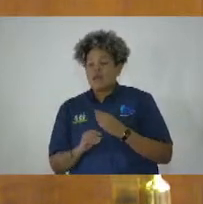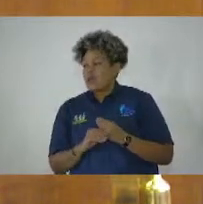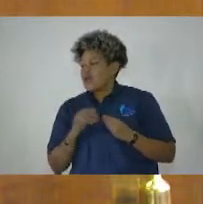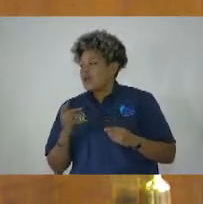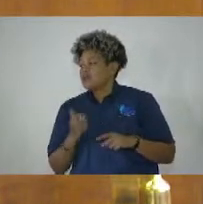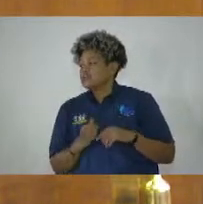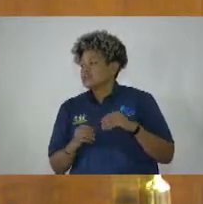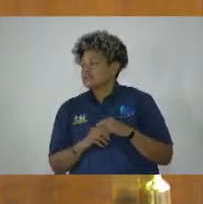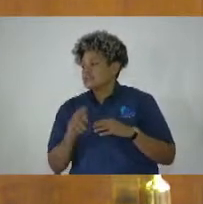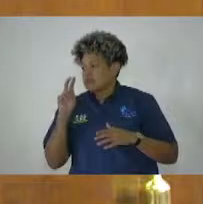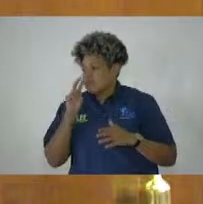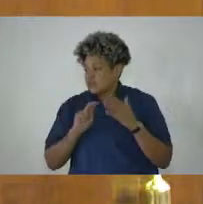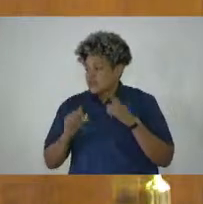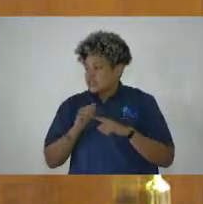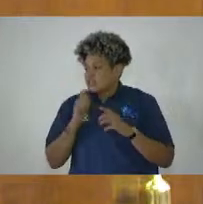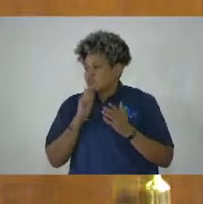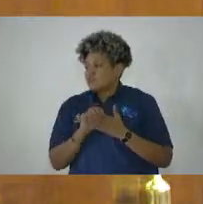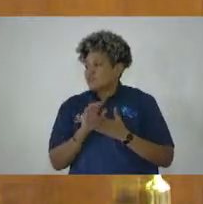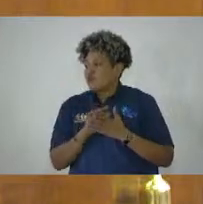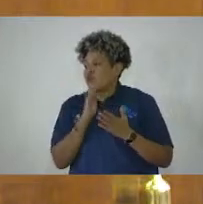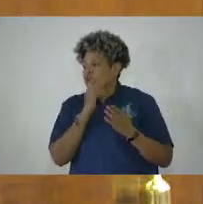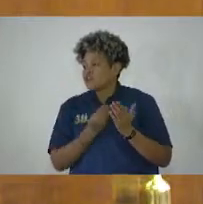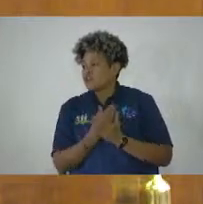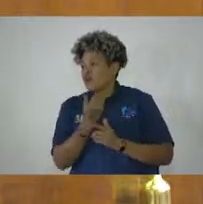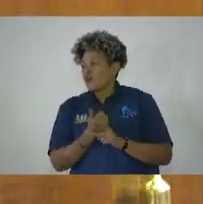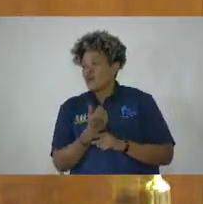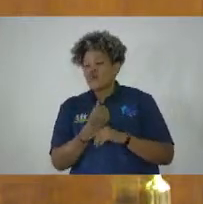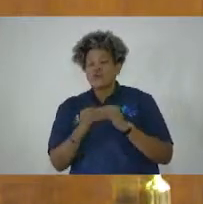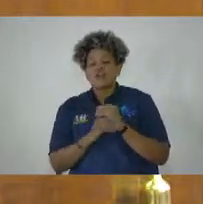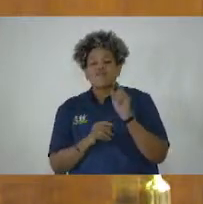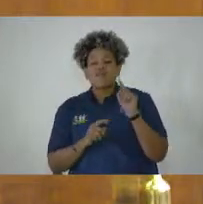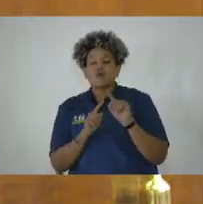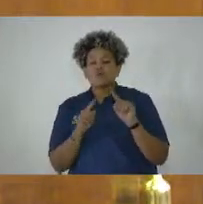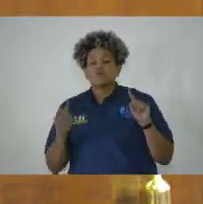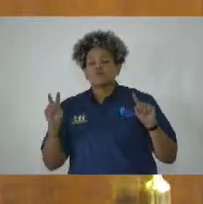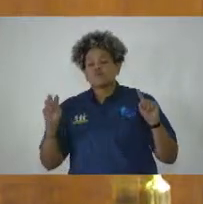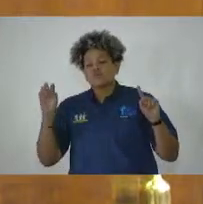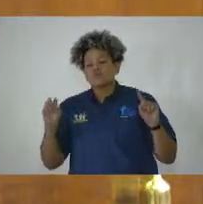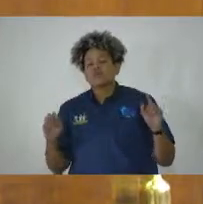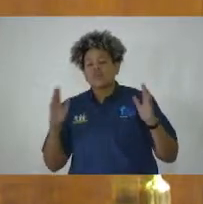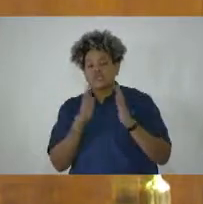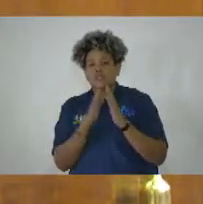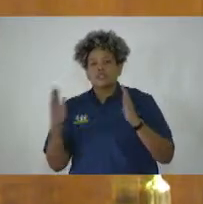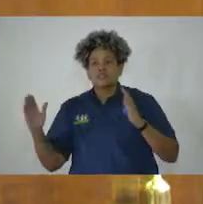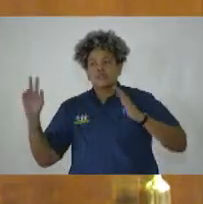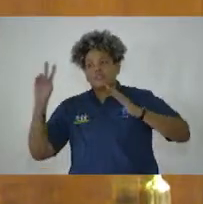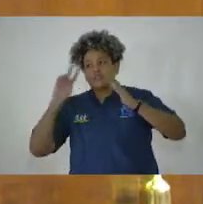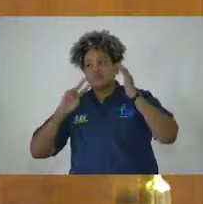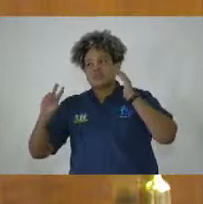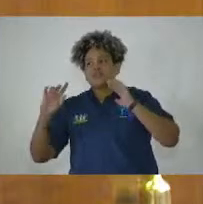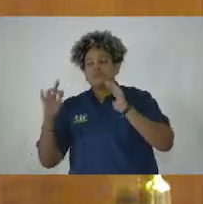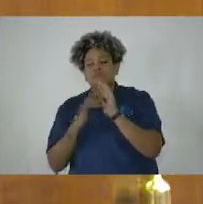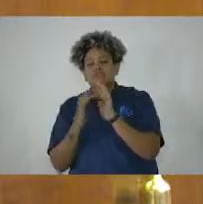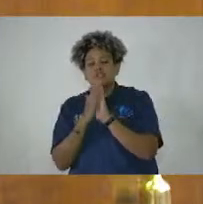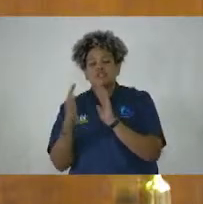is projected to record growth of 1 to 2% range in the medium term. The